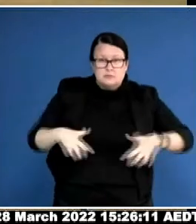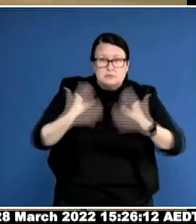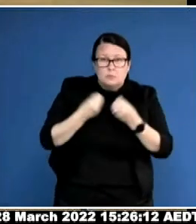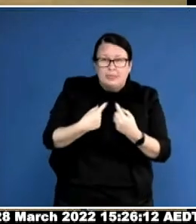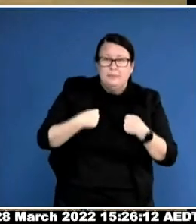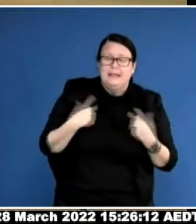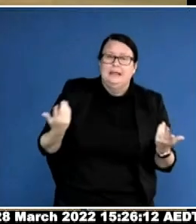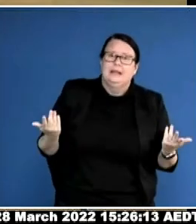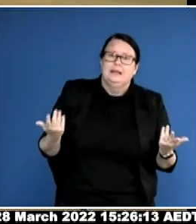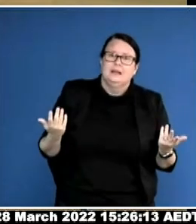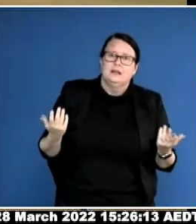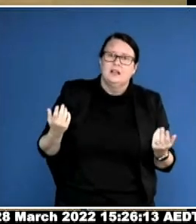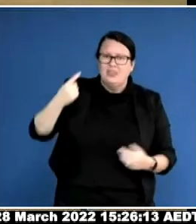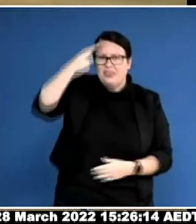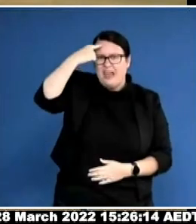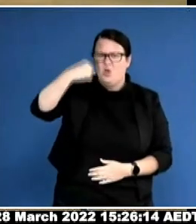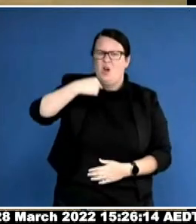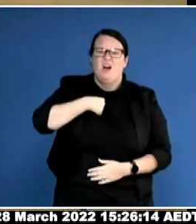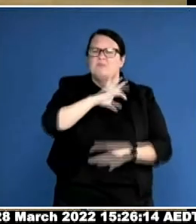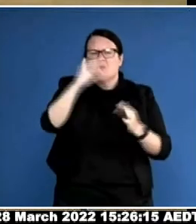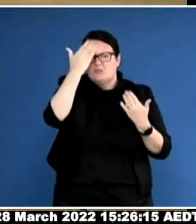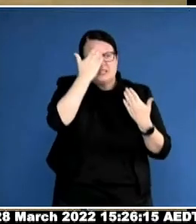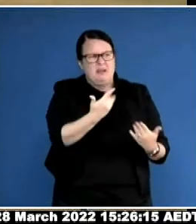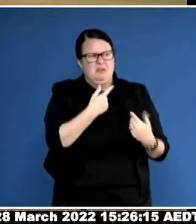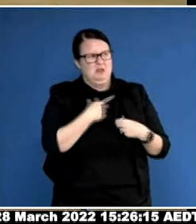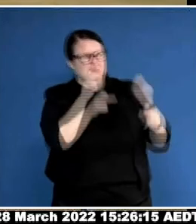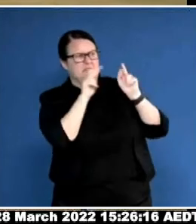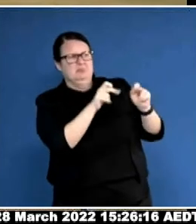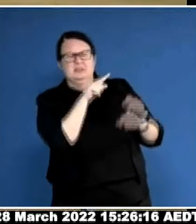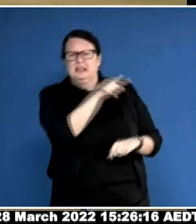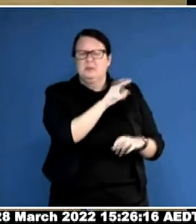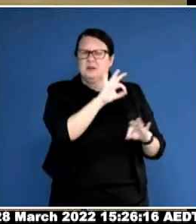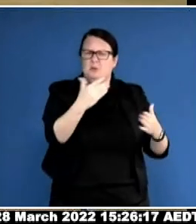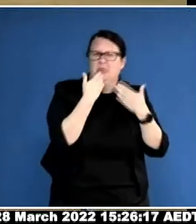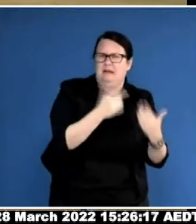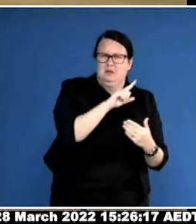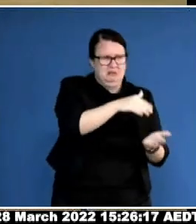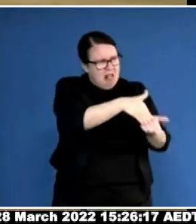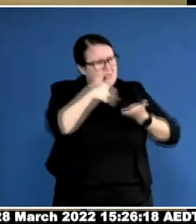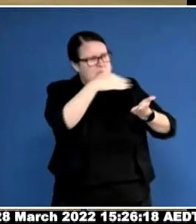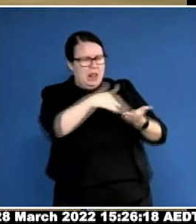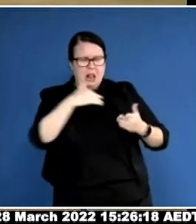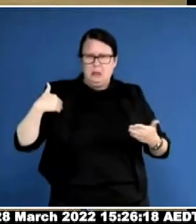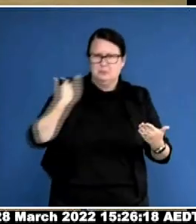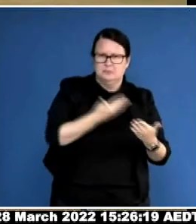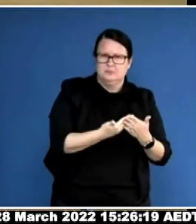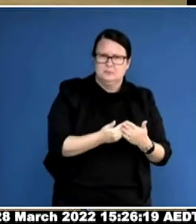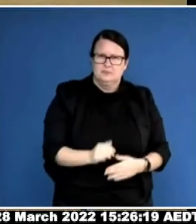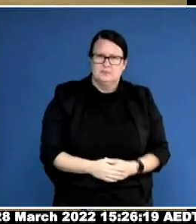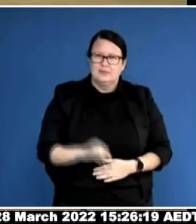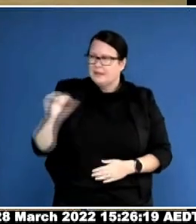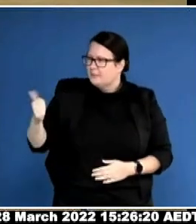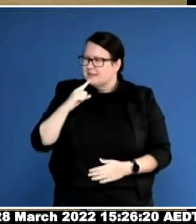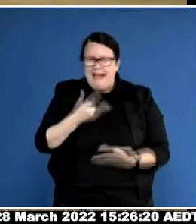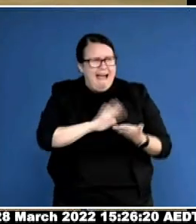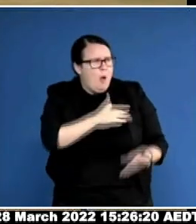me. I think they thought I was disrespecting him and was not grateful for how he helped me. They would say things like, "How